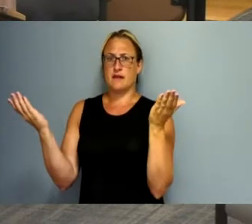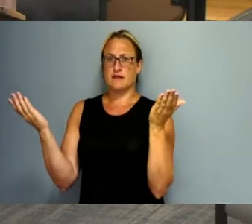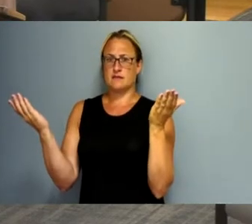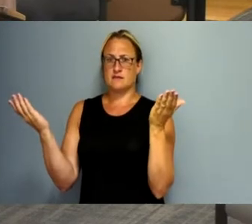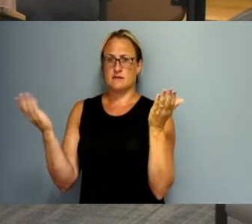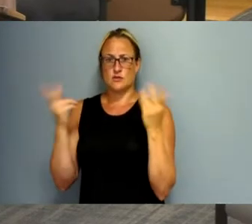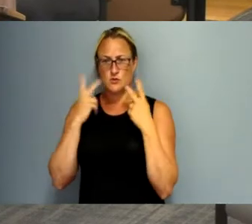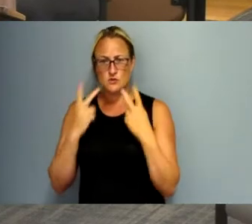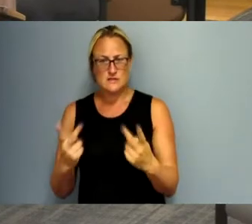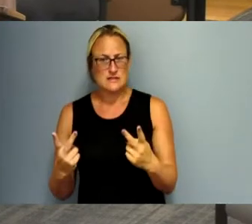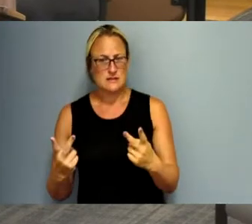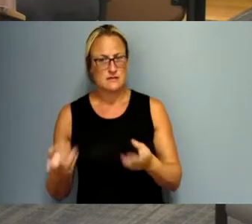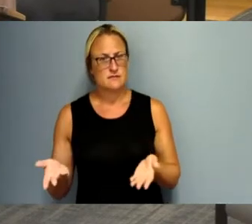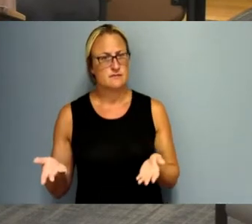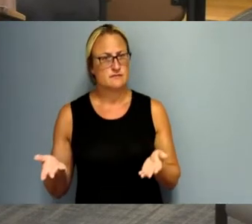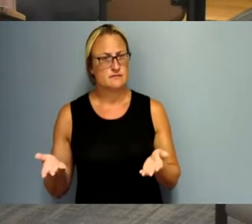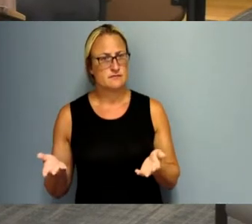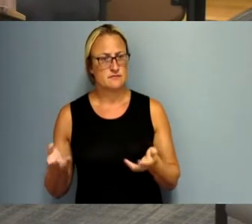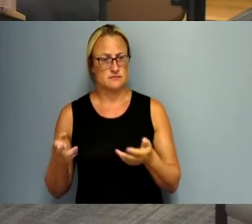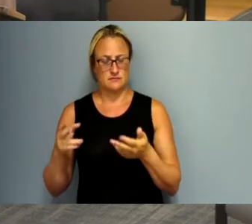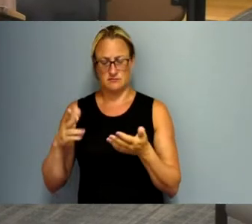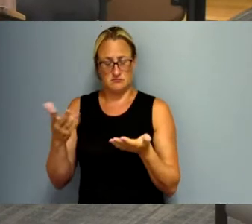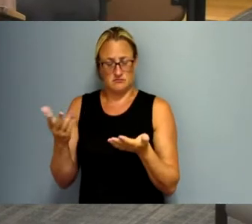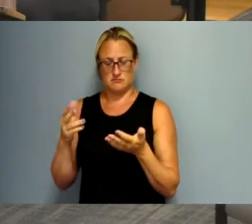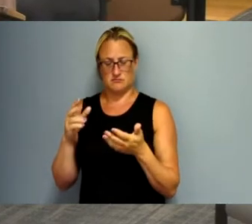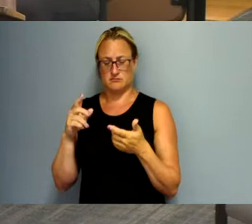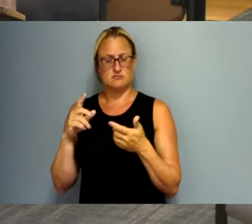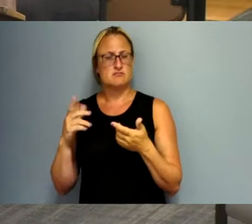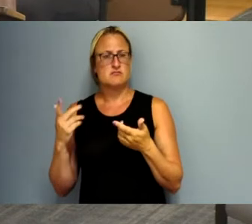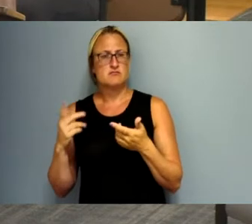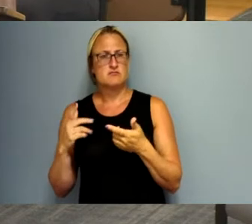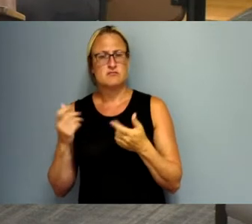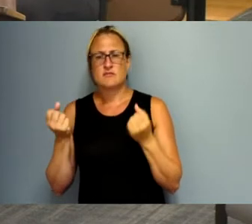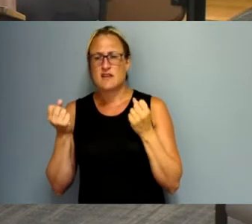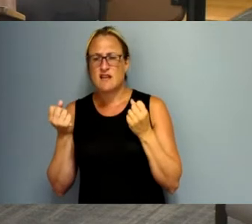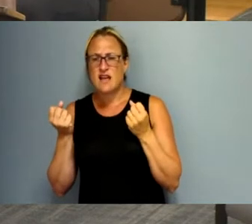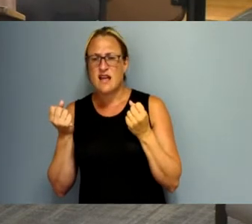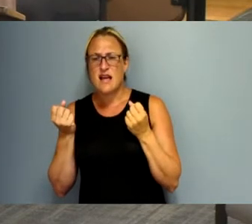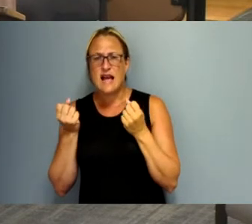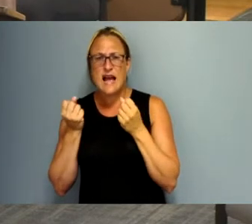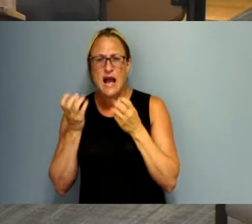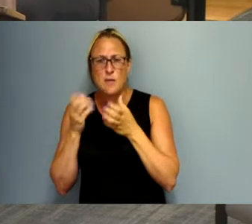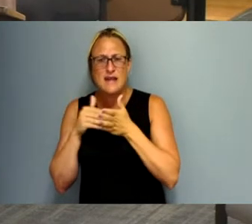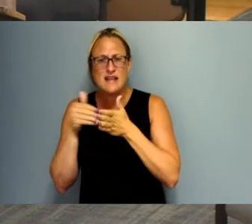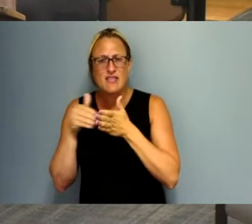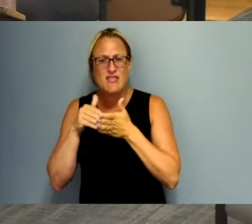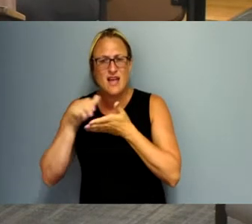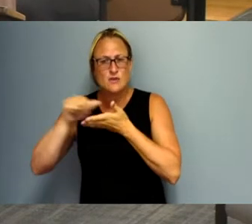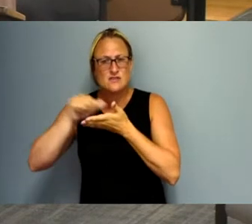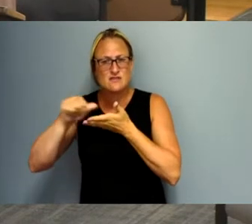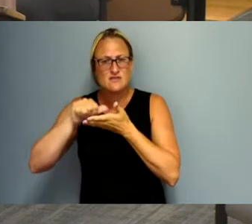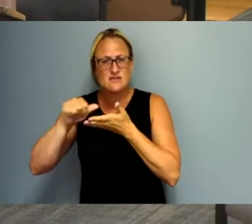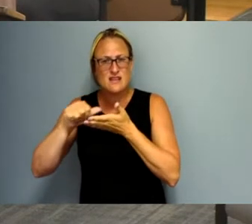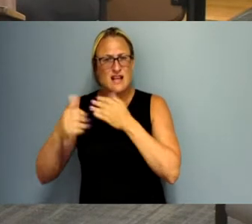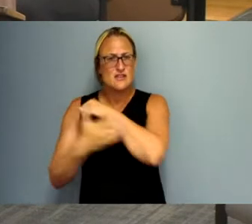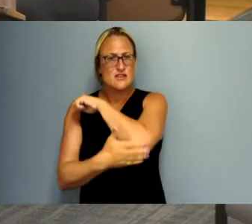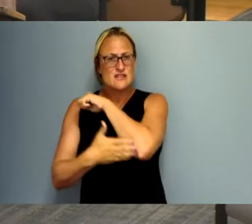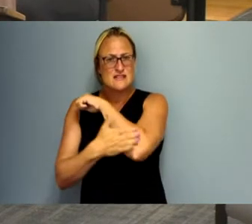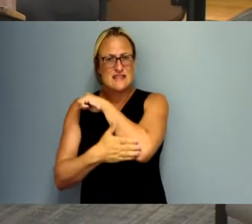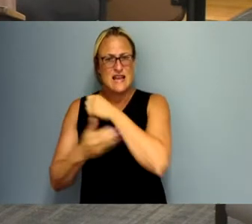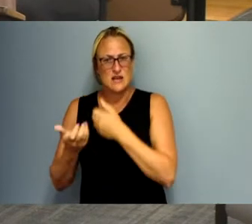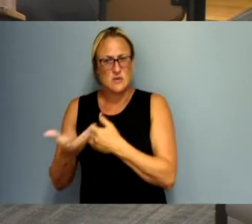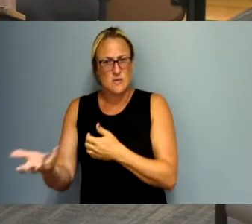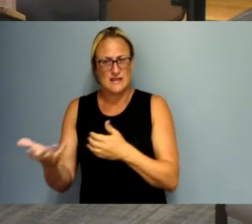see? Second, how many thousands of dollars is the county wasting by suing Jamie and I to